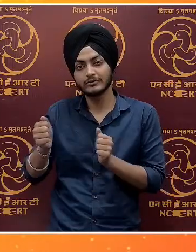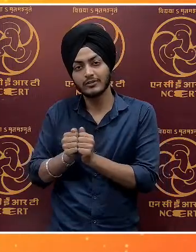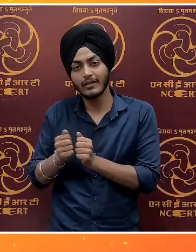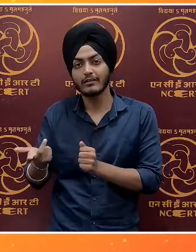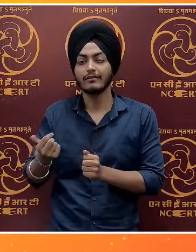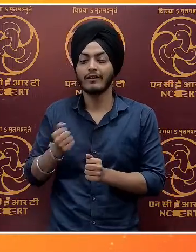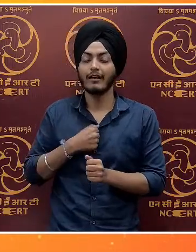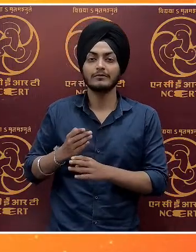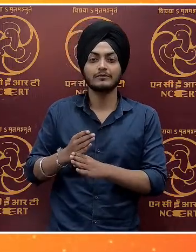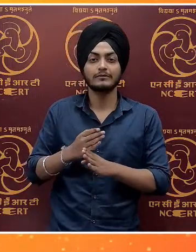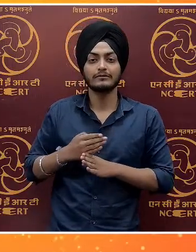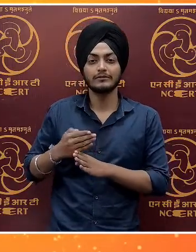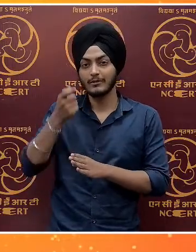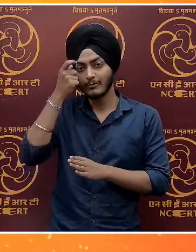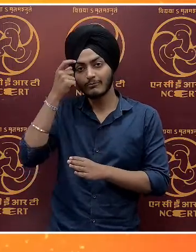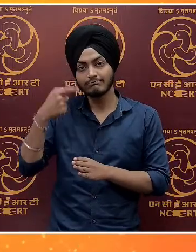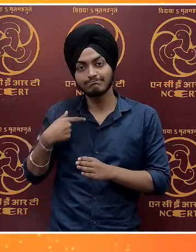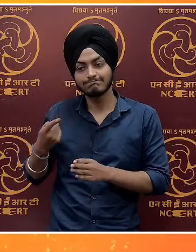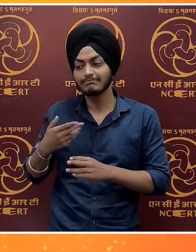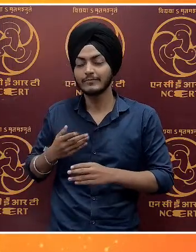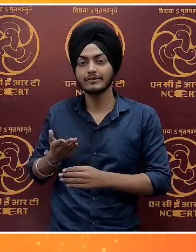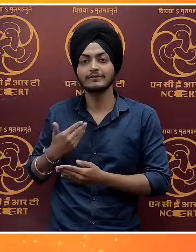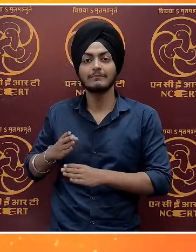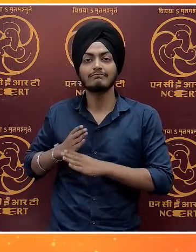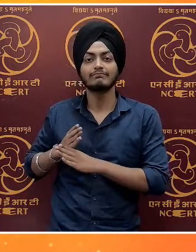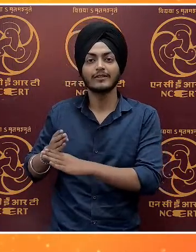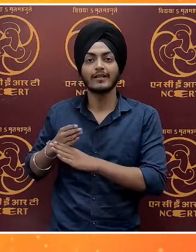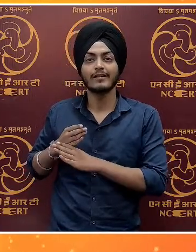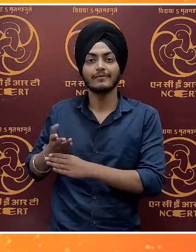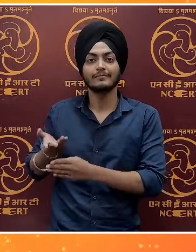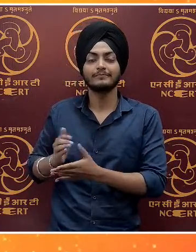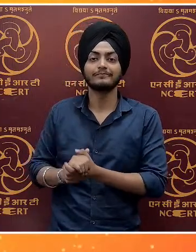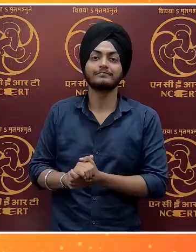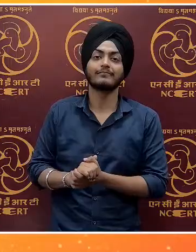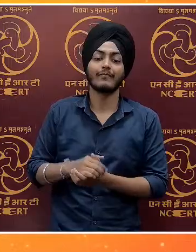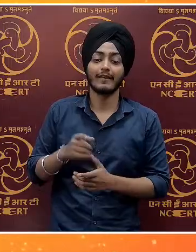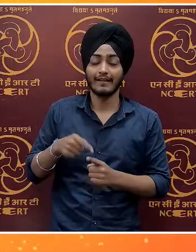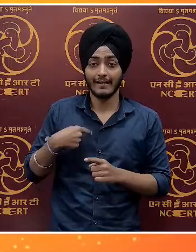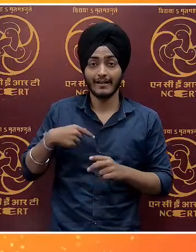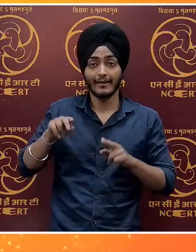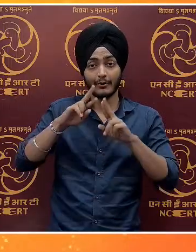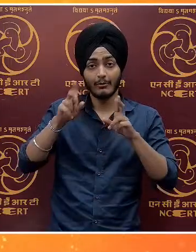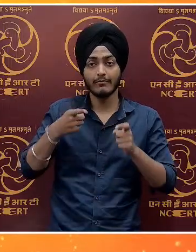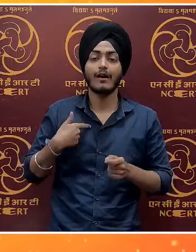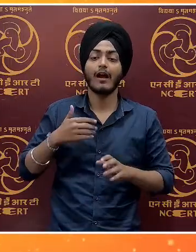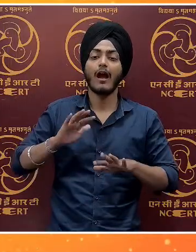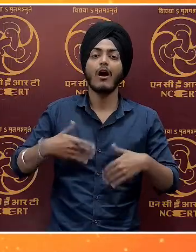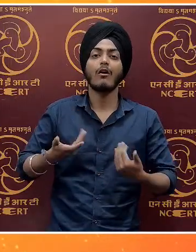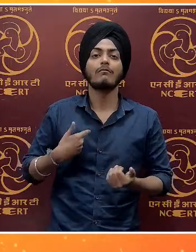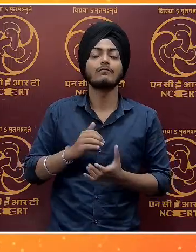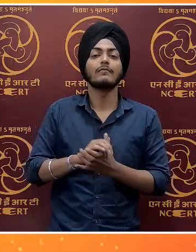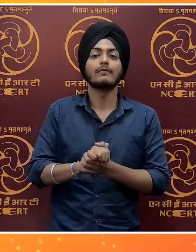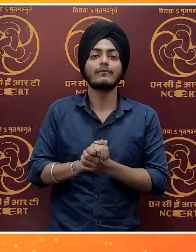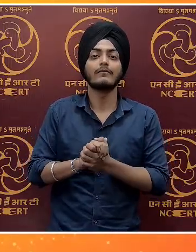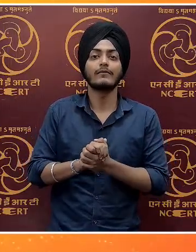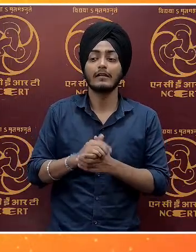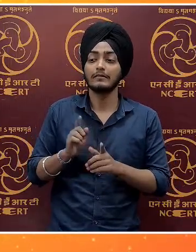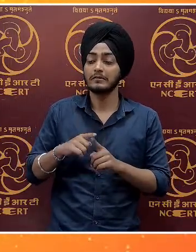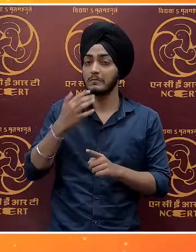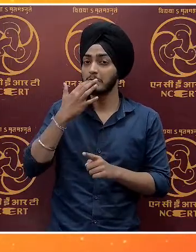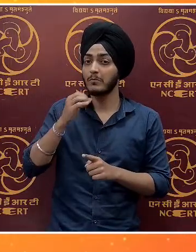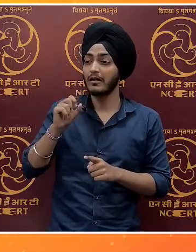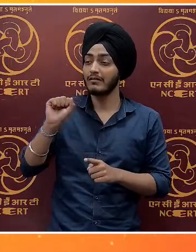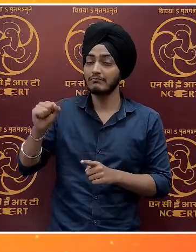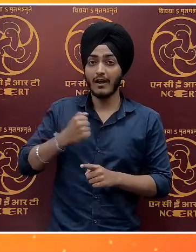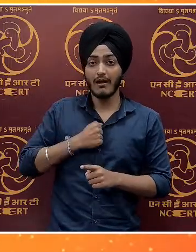share our problems with them. So this chapter talks about fun with friends, how friends are very, very important